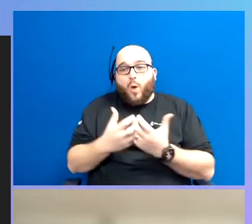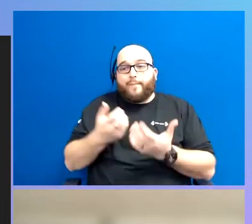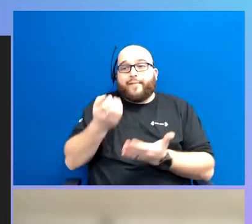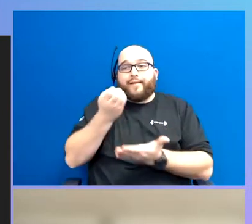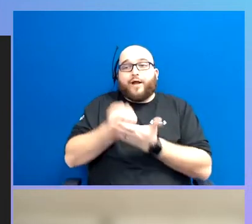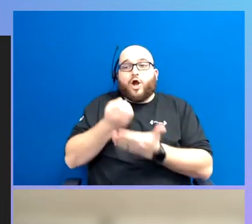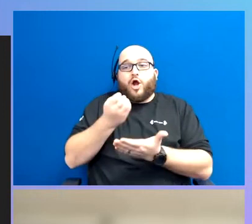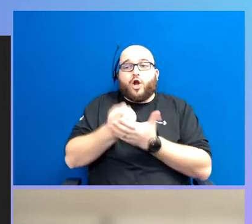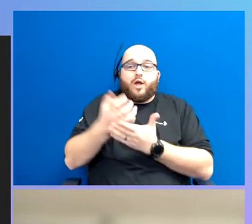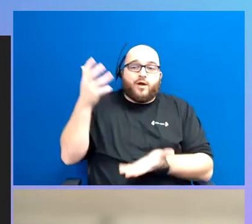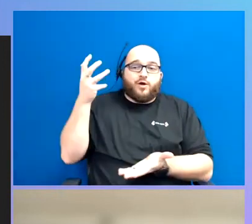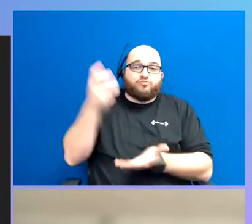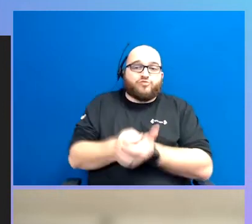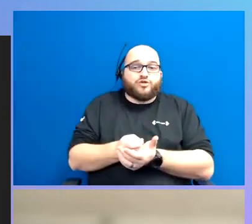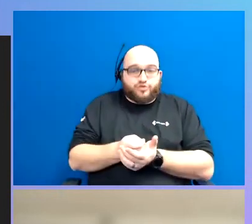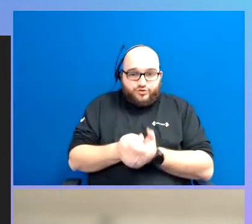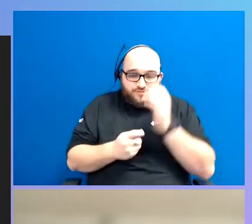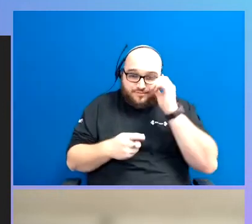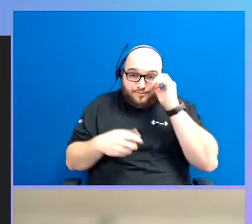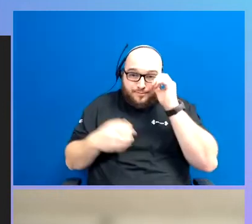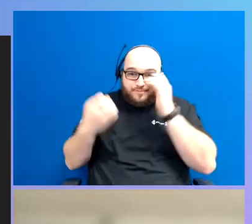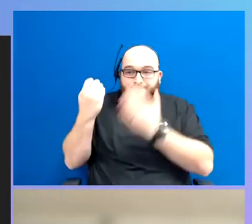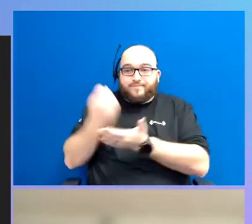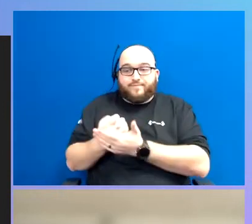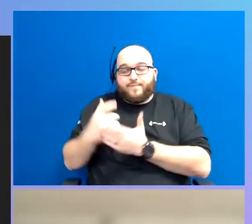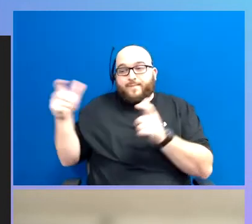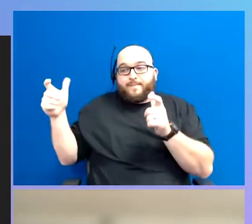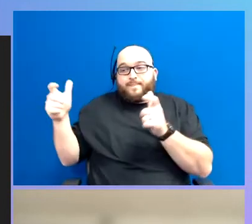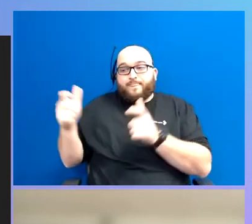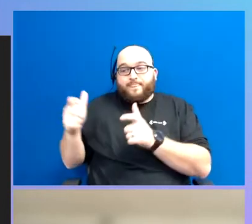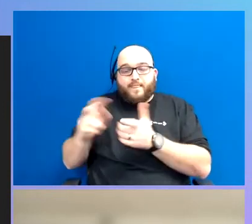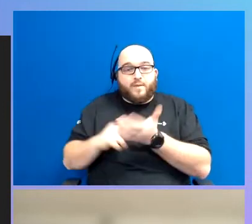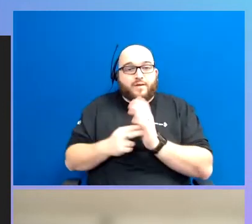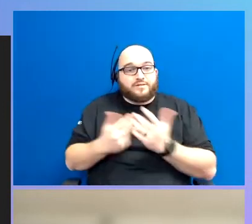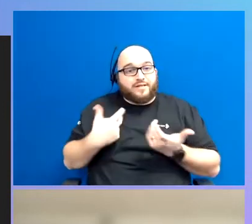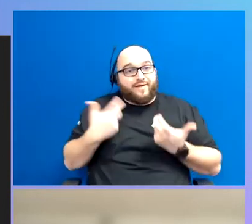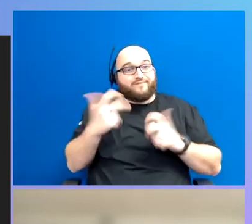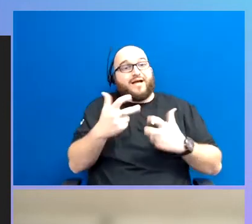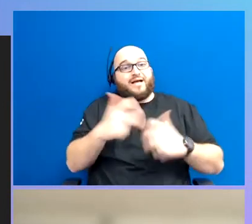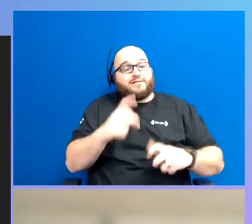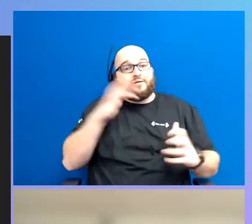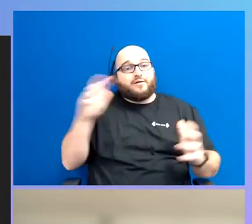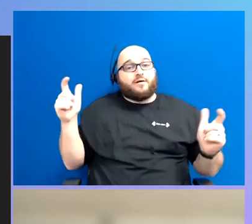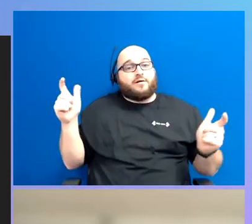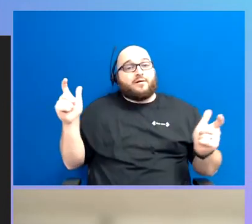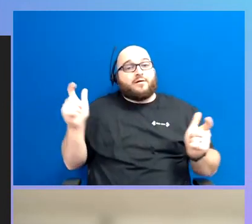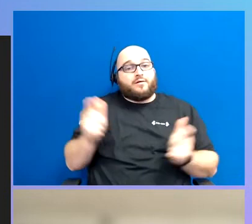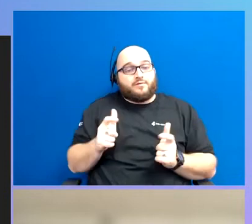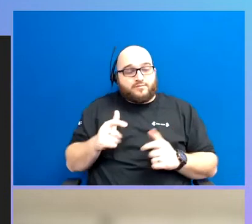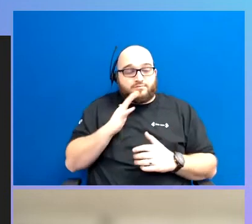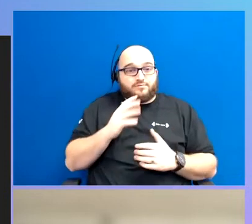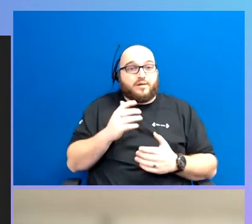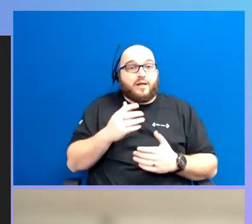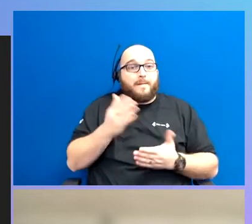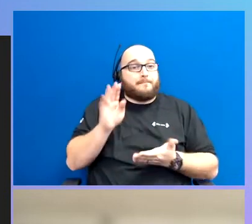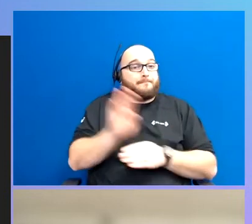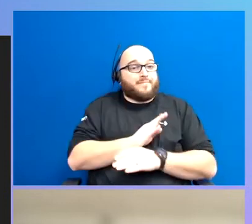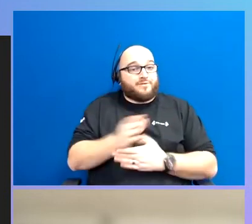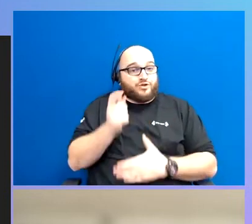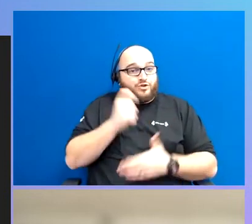was shrinking, which means there's less to invest by clients and customers. The cost of doing business was